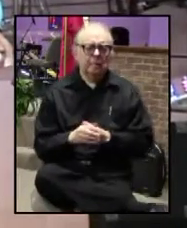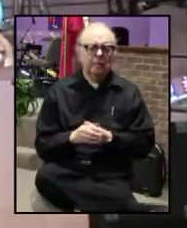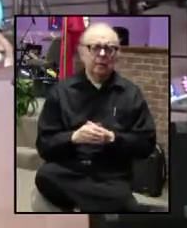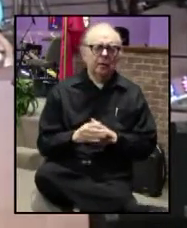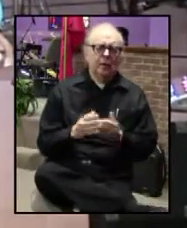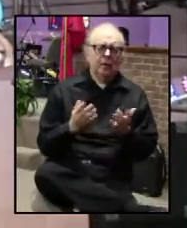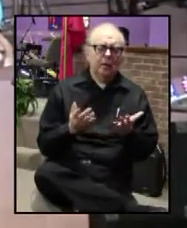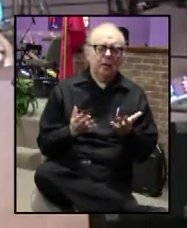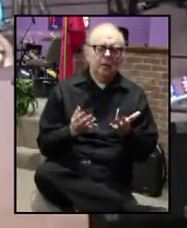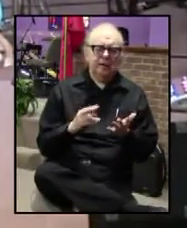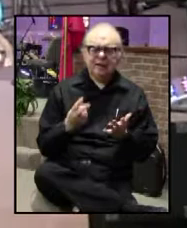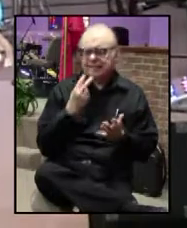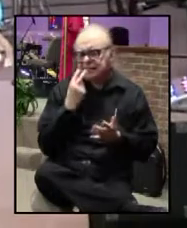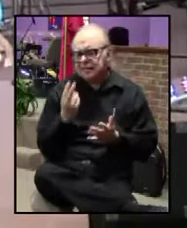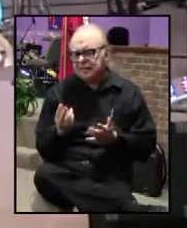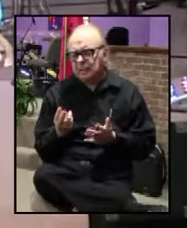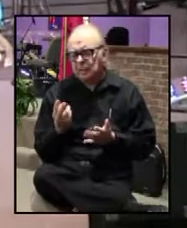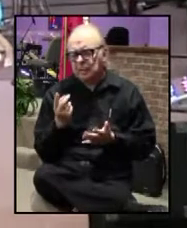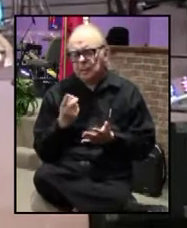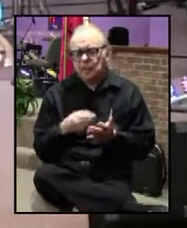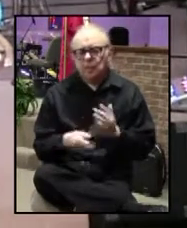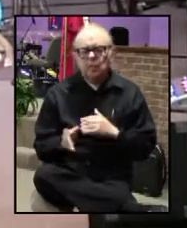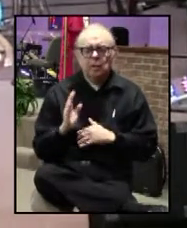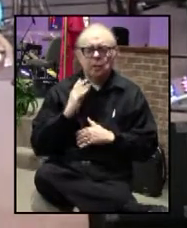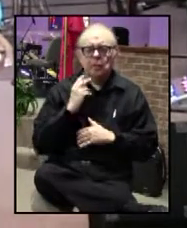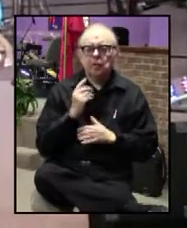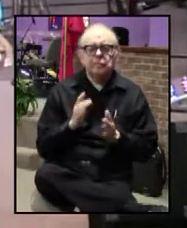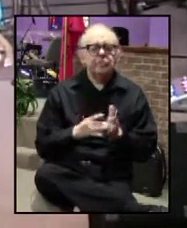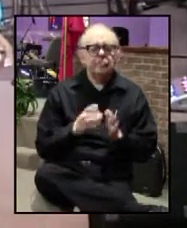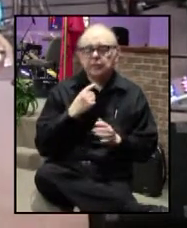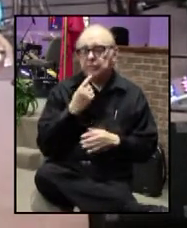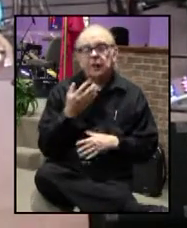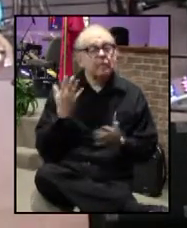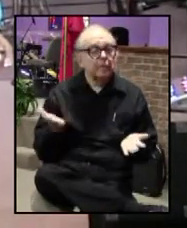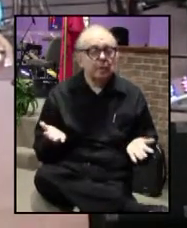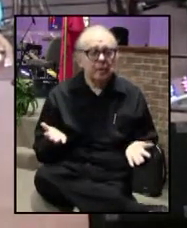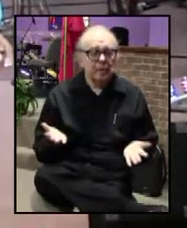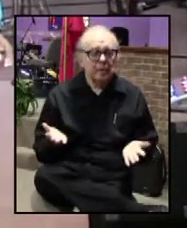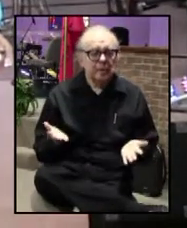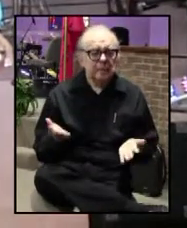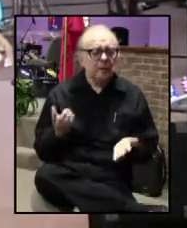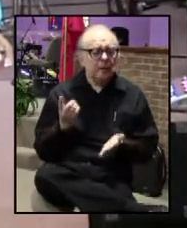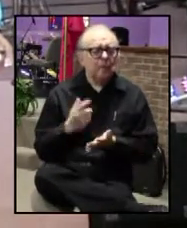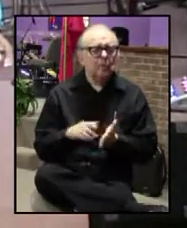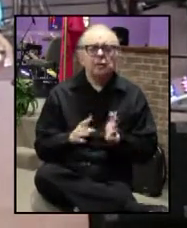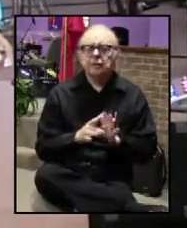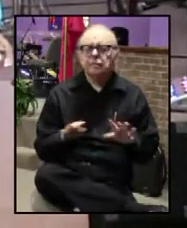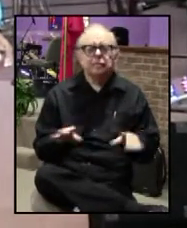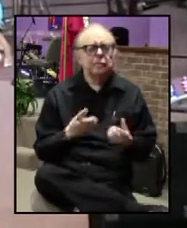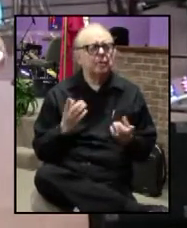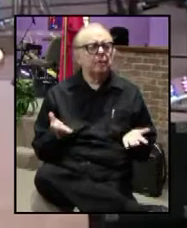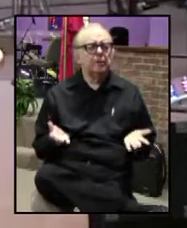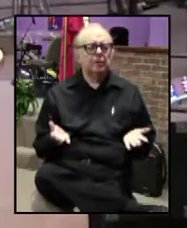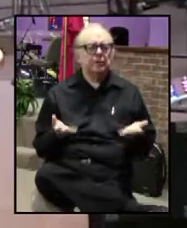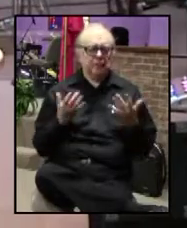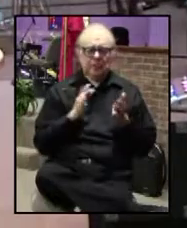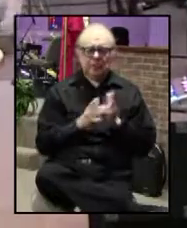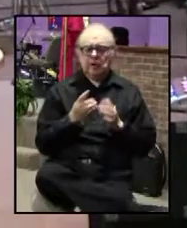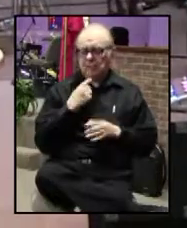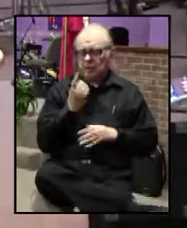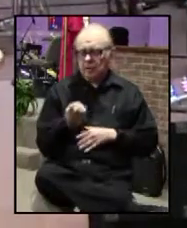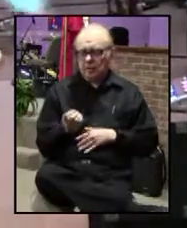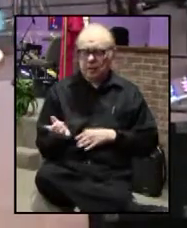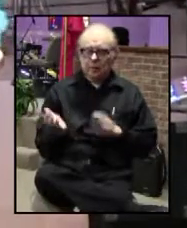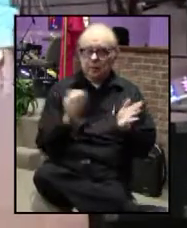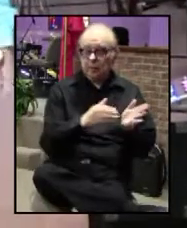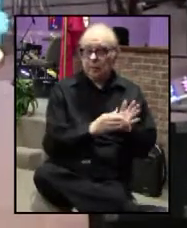were waiting there to see what was he going to say? What was he going to do? He had already told them he's